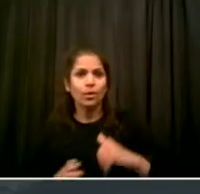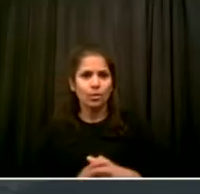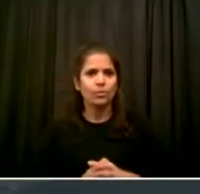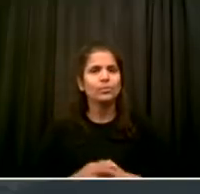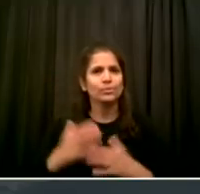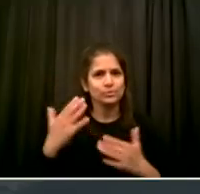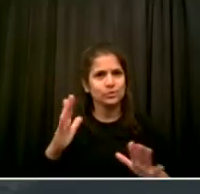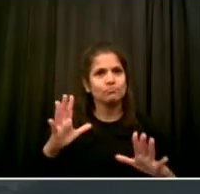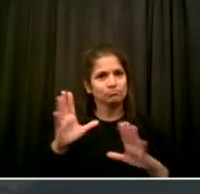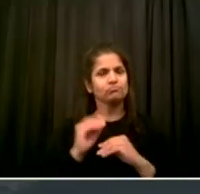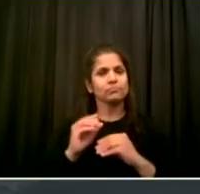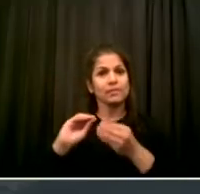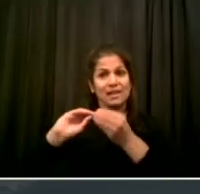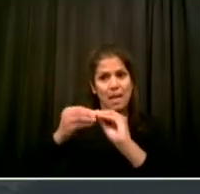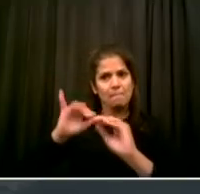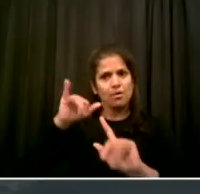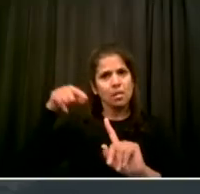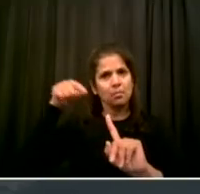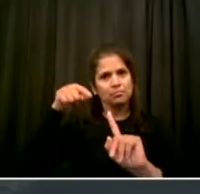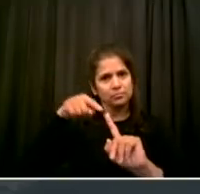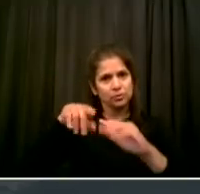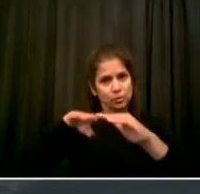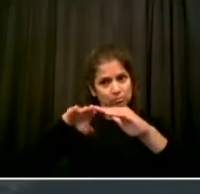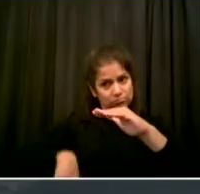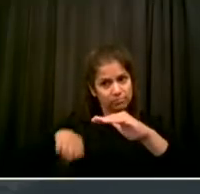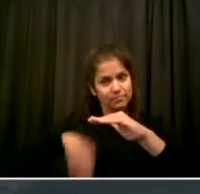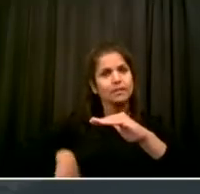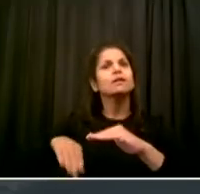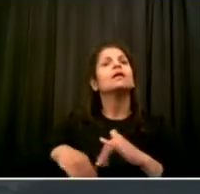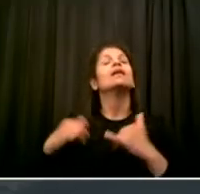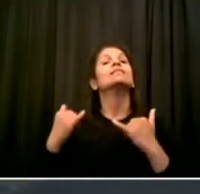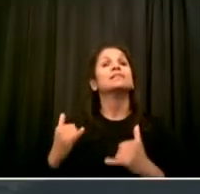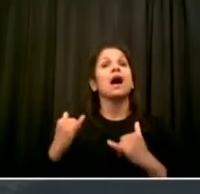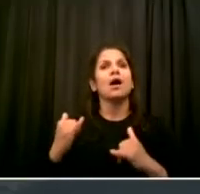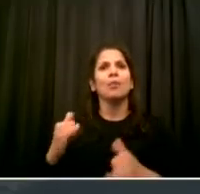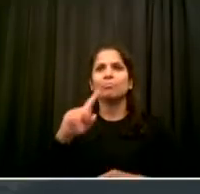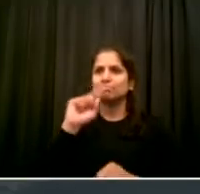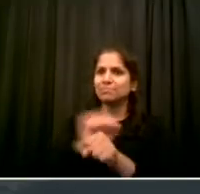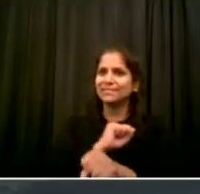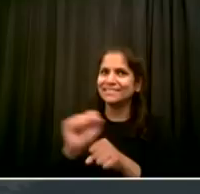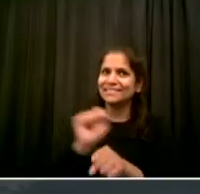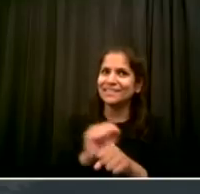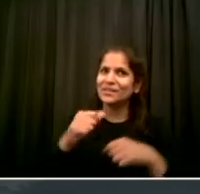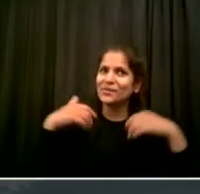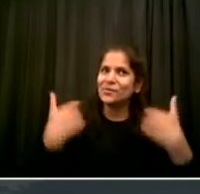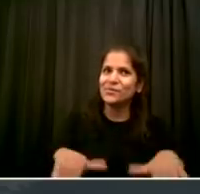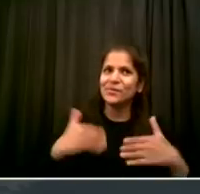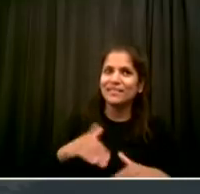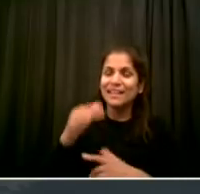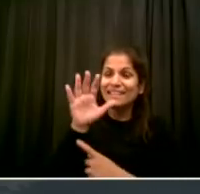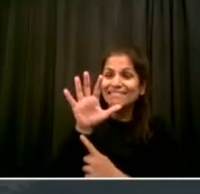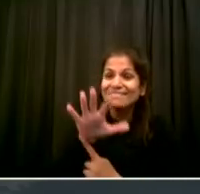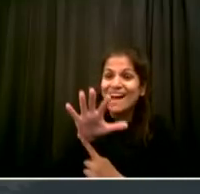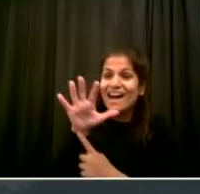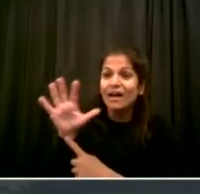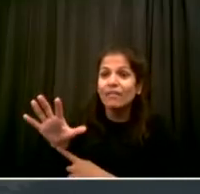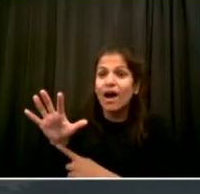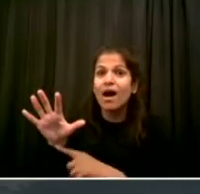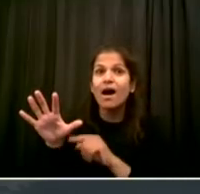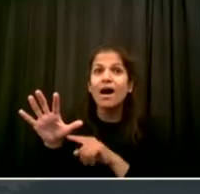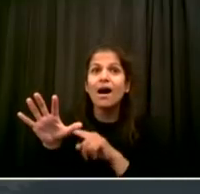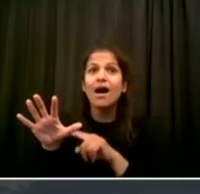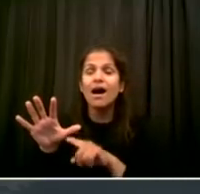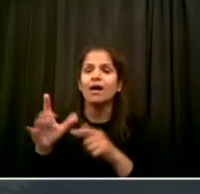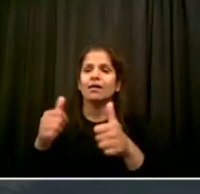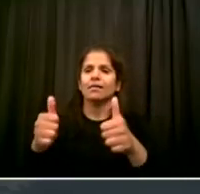a day, look at today's report. 55 for a city of 8.6 million people, only 55 people admitted to the hospital